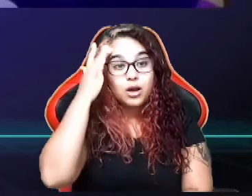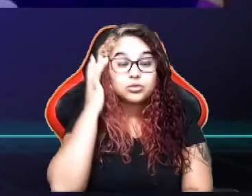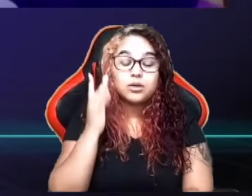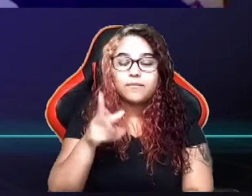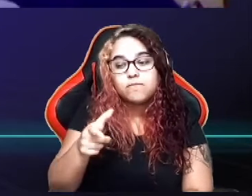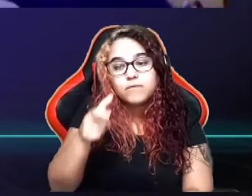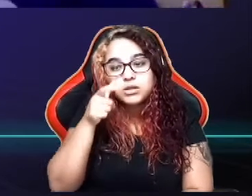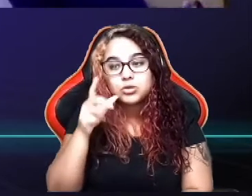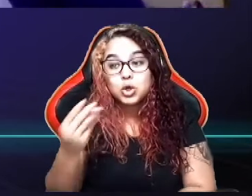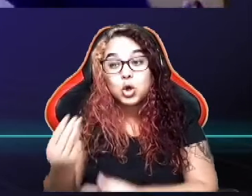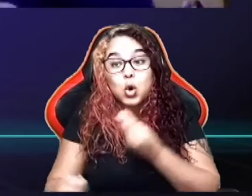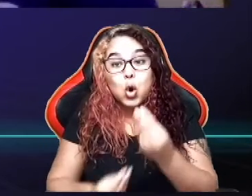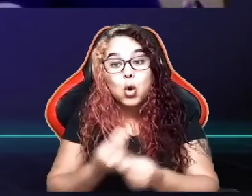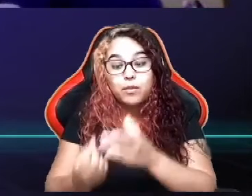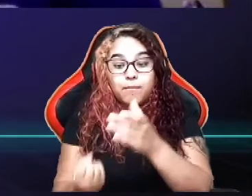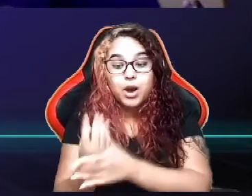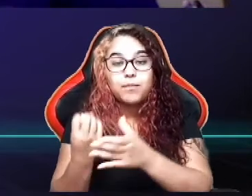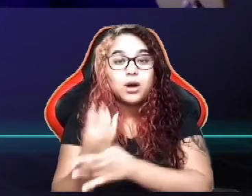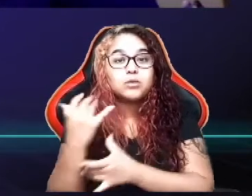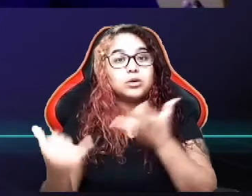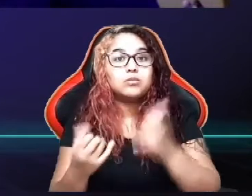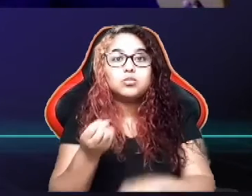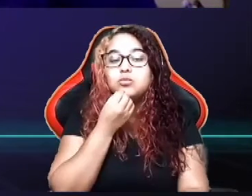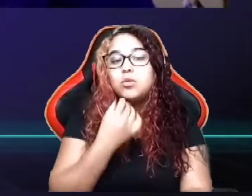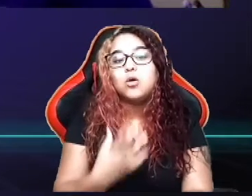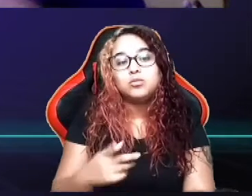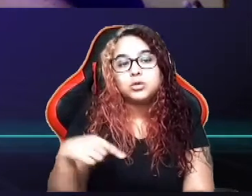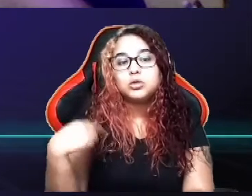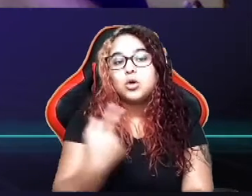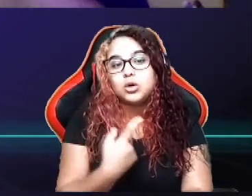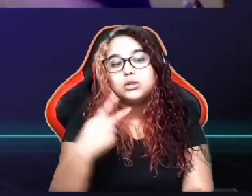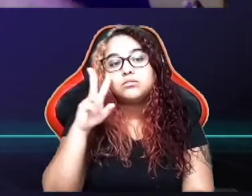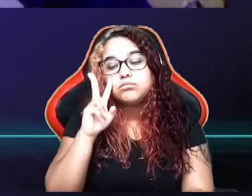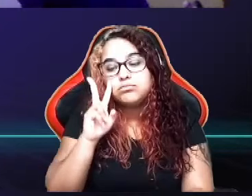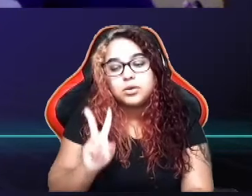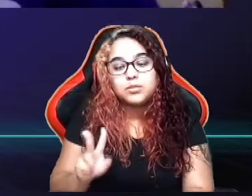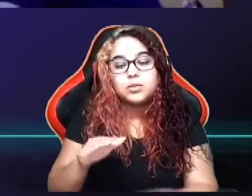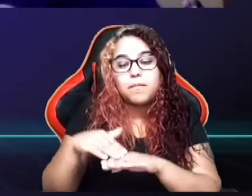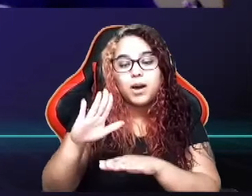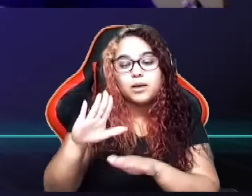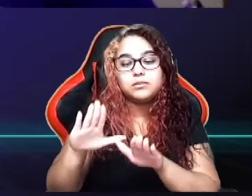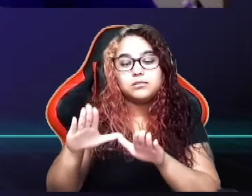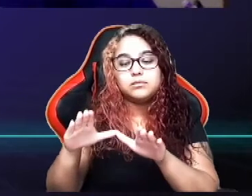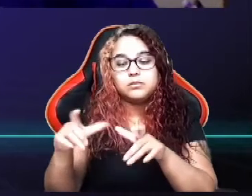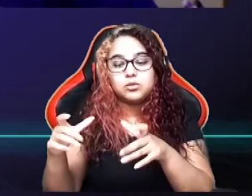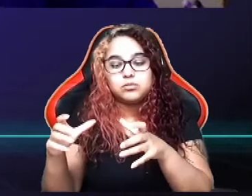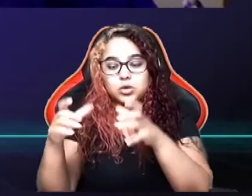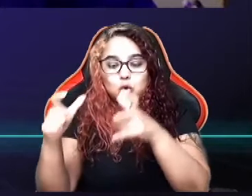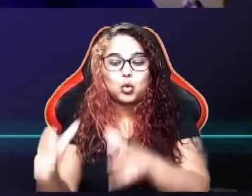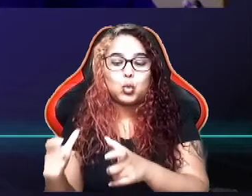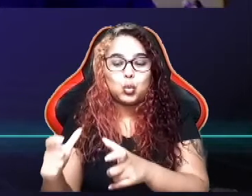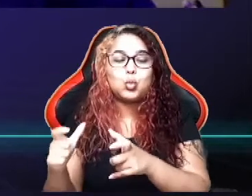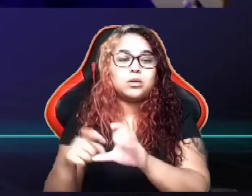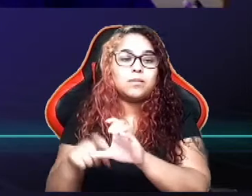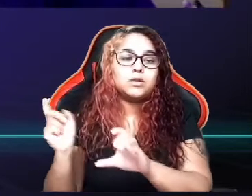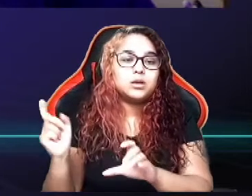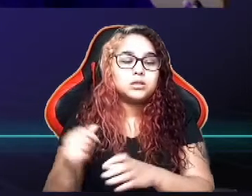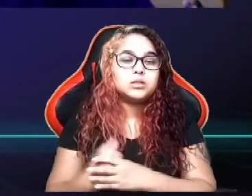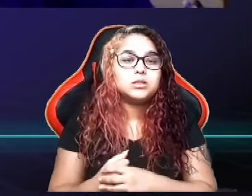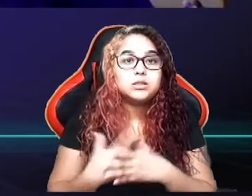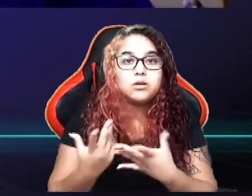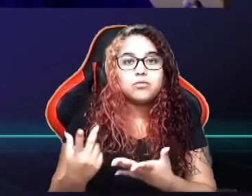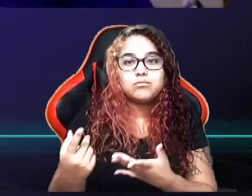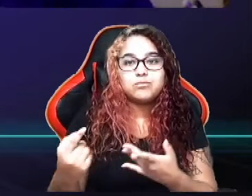good team, and their vision on how to create games is very good. Usually, it's something that we see in